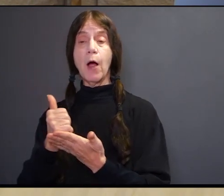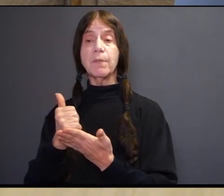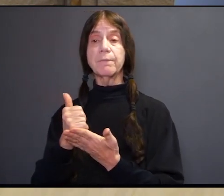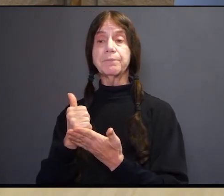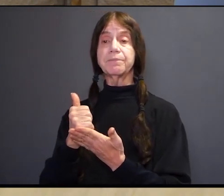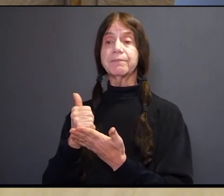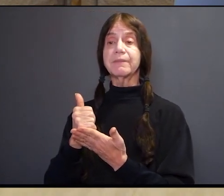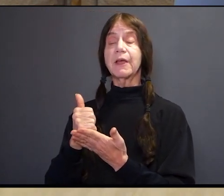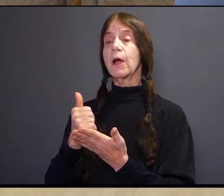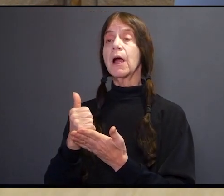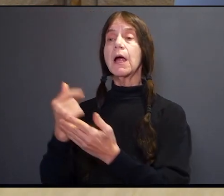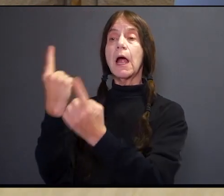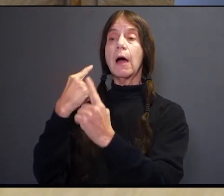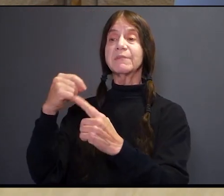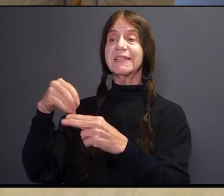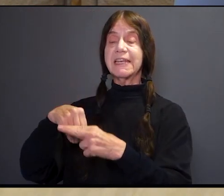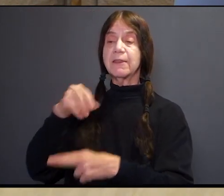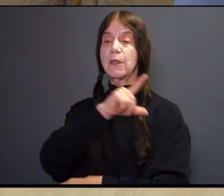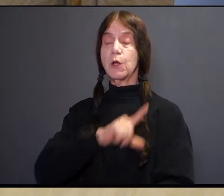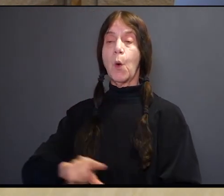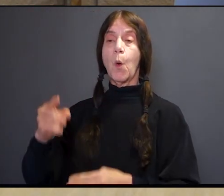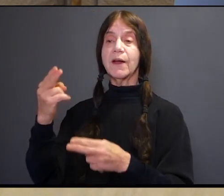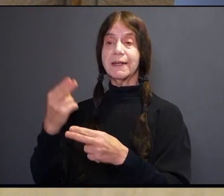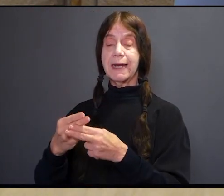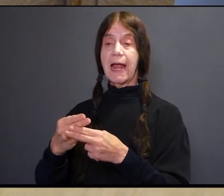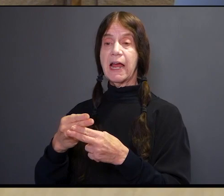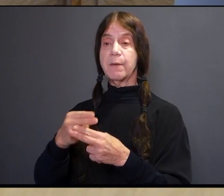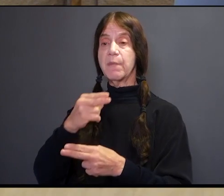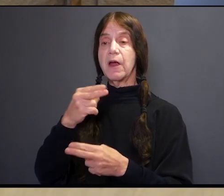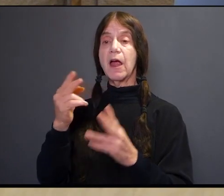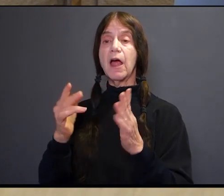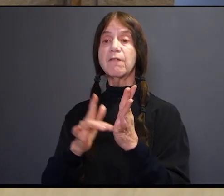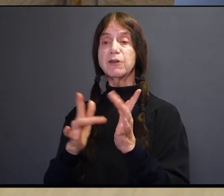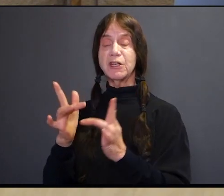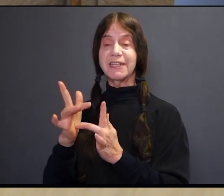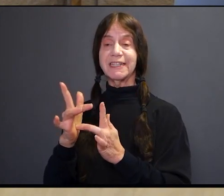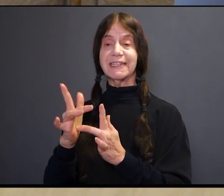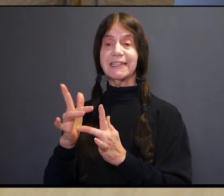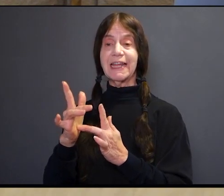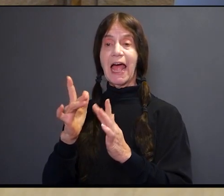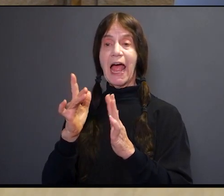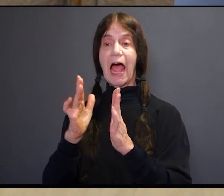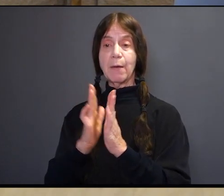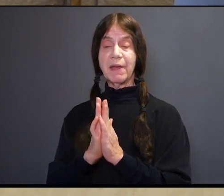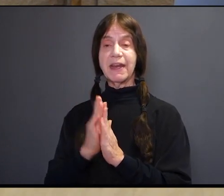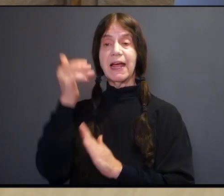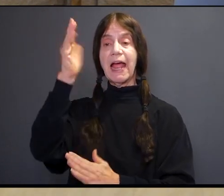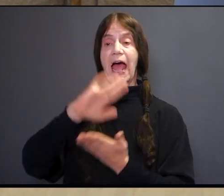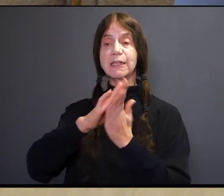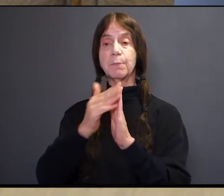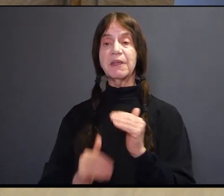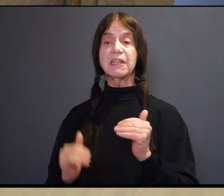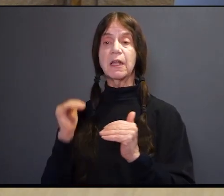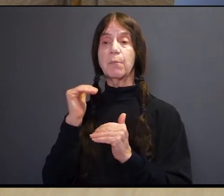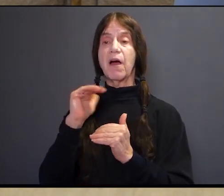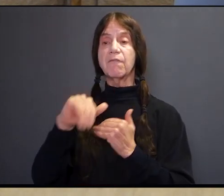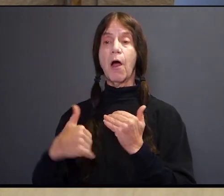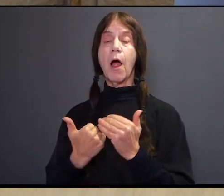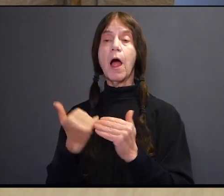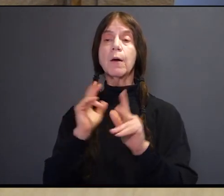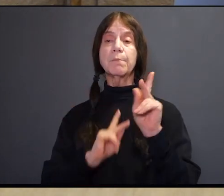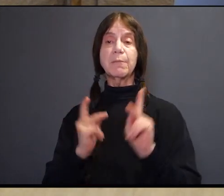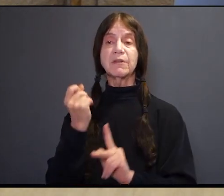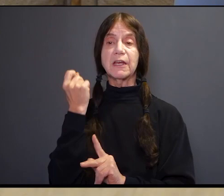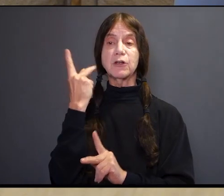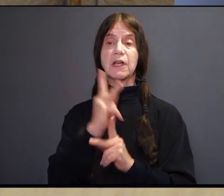help which comes in the name Jesus. Amen. And now the peace of God, which passes